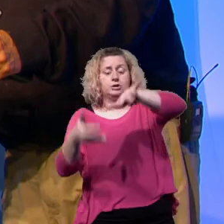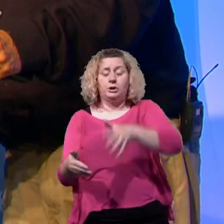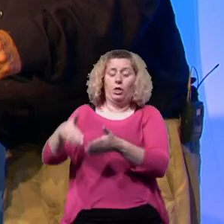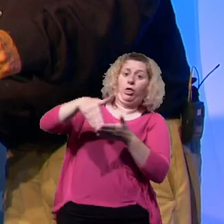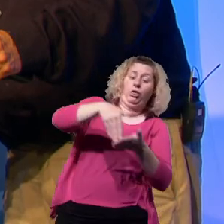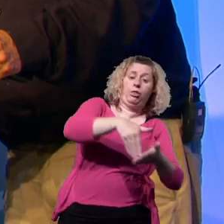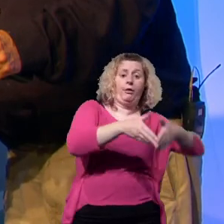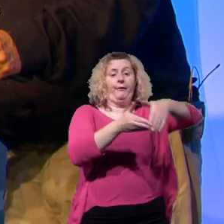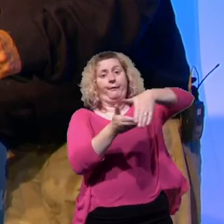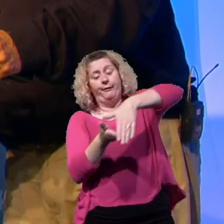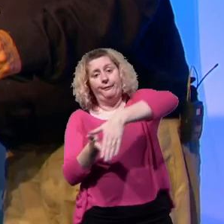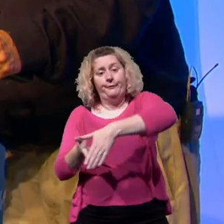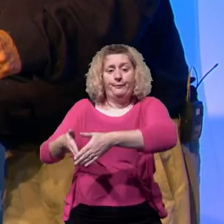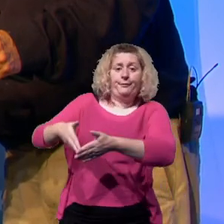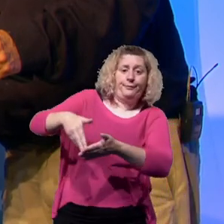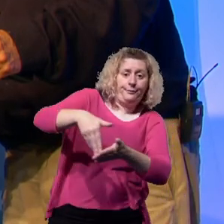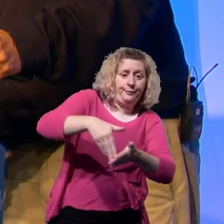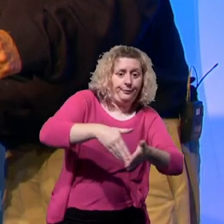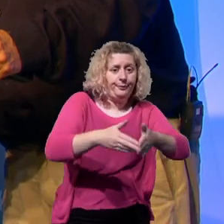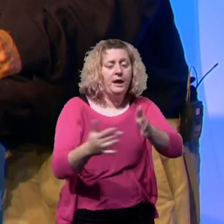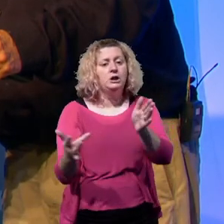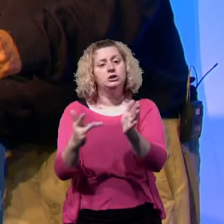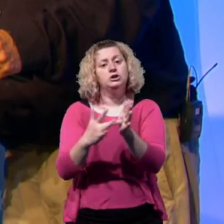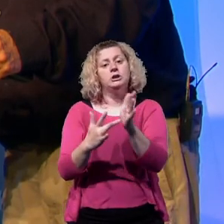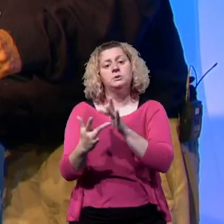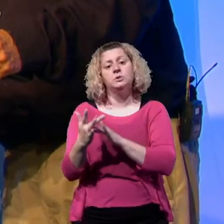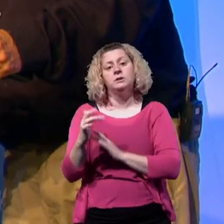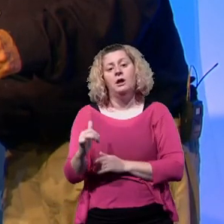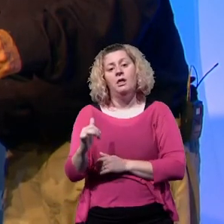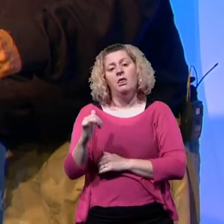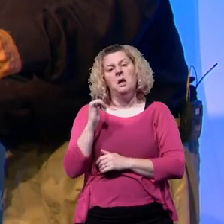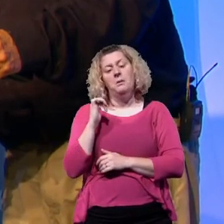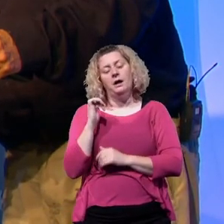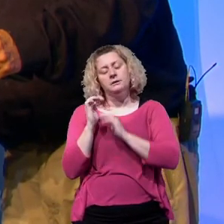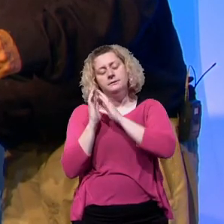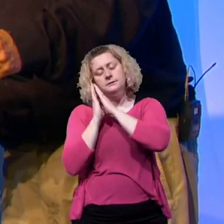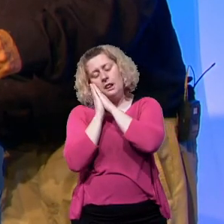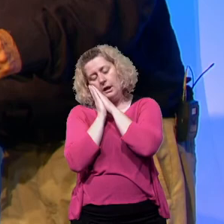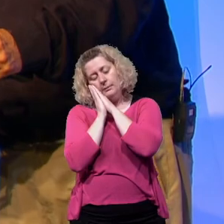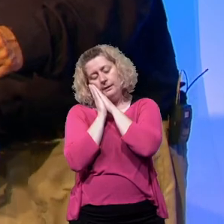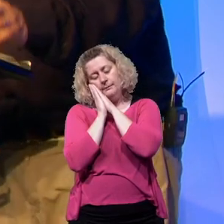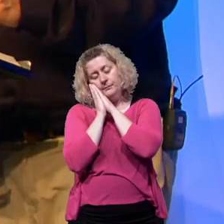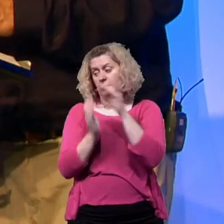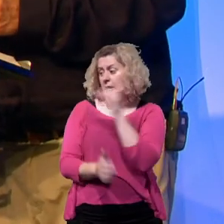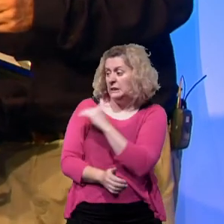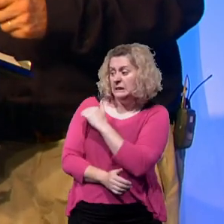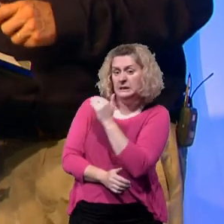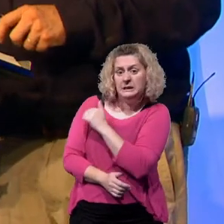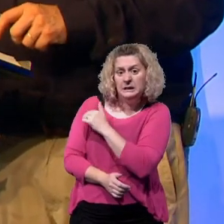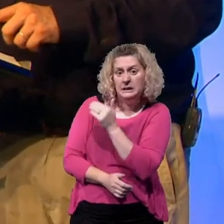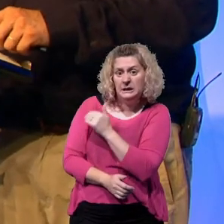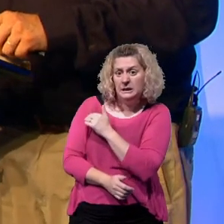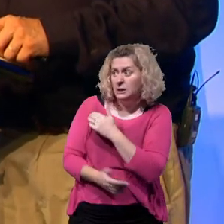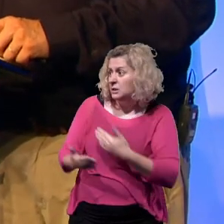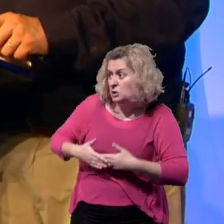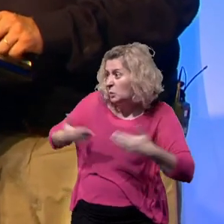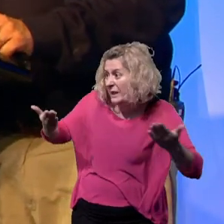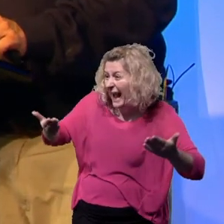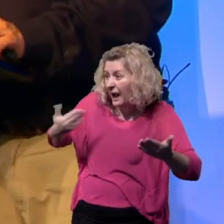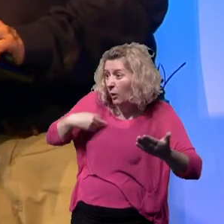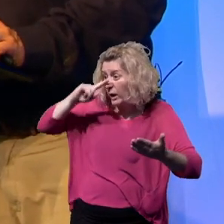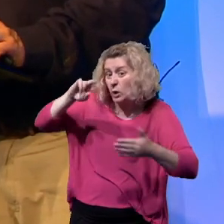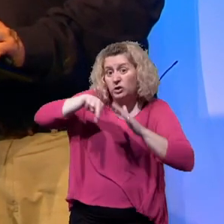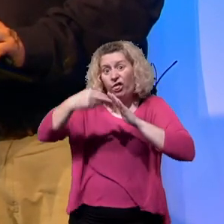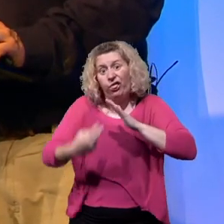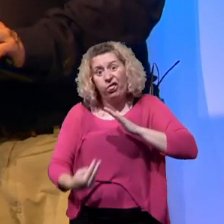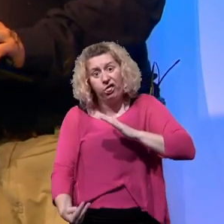nearly swamped. Jesus was in the stern, sleeping on a cushion. The disciples woke him and said, "Teacher, don't you care if we drown?"